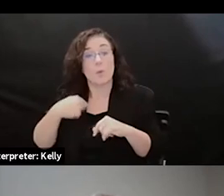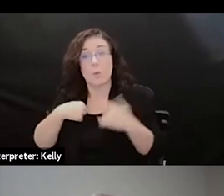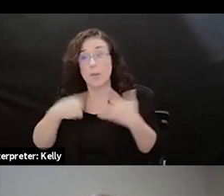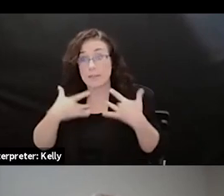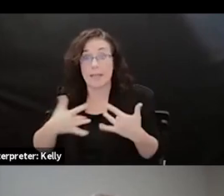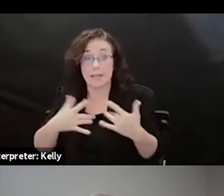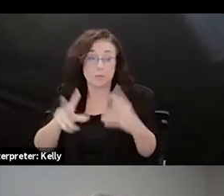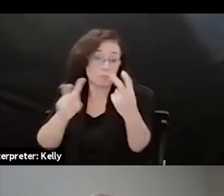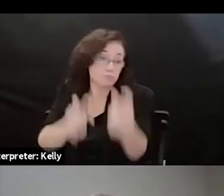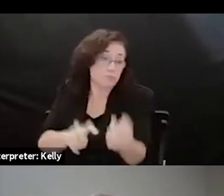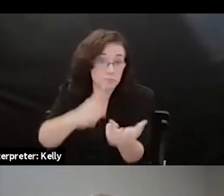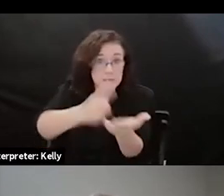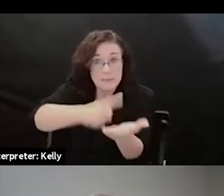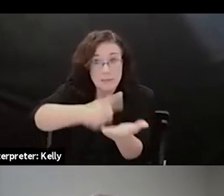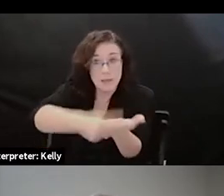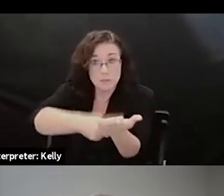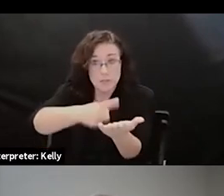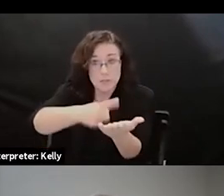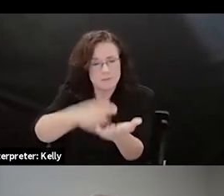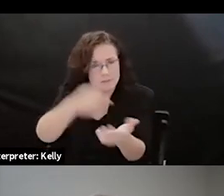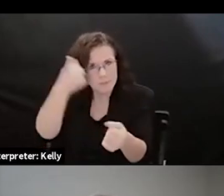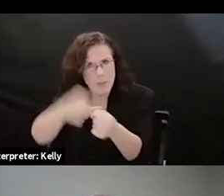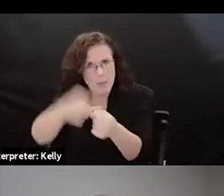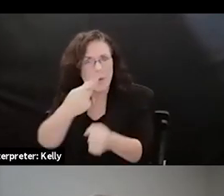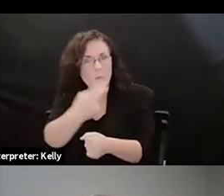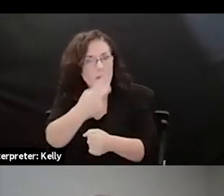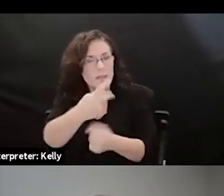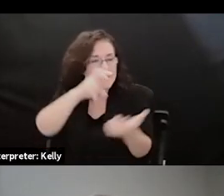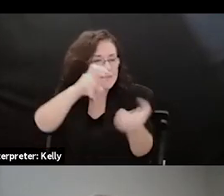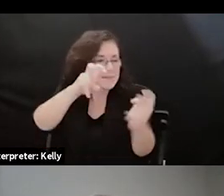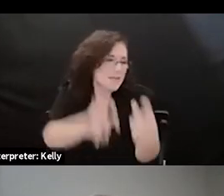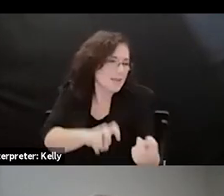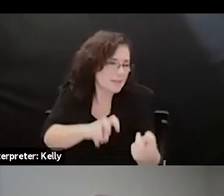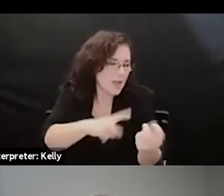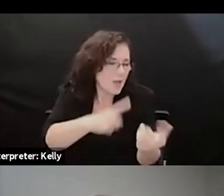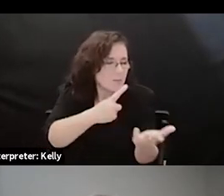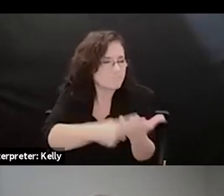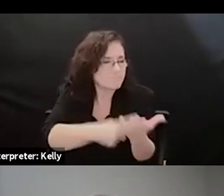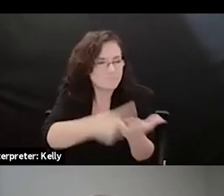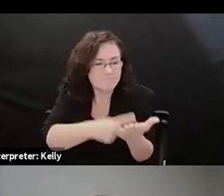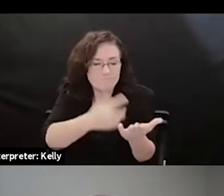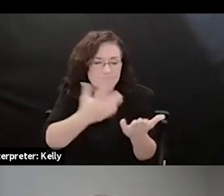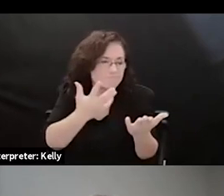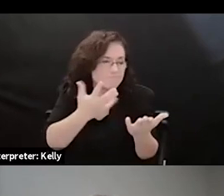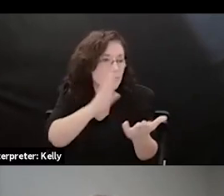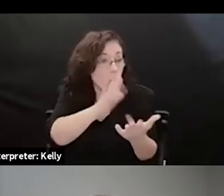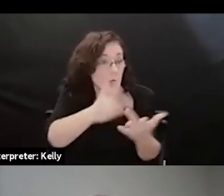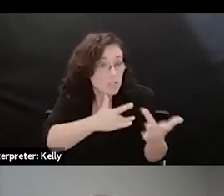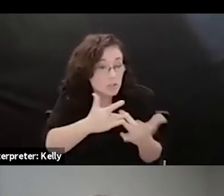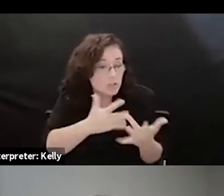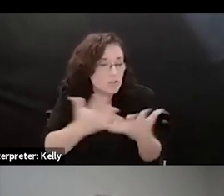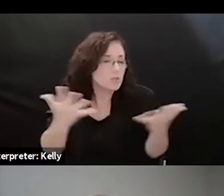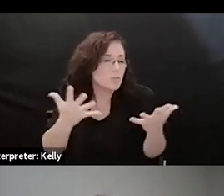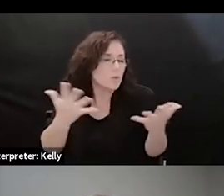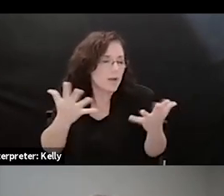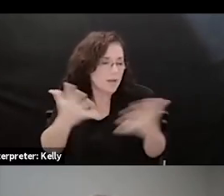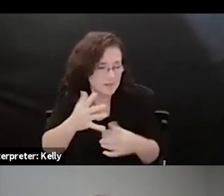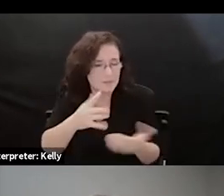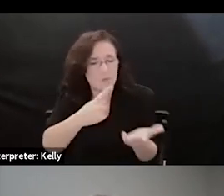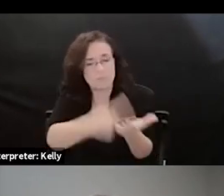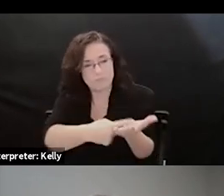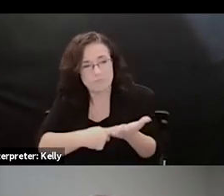sat down with you in the past and said hey let's talk about some things let me know what some of your concerns are so it's a different method of maybe some